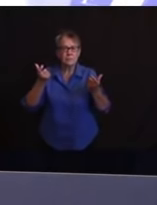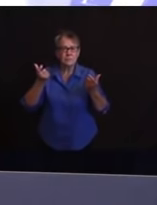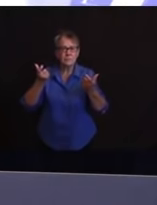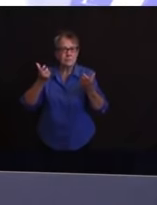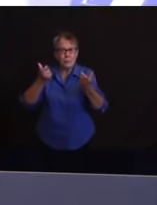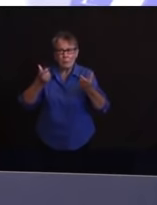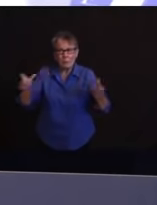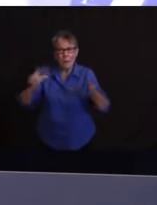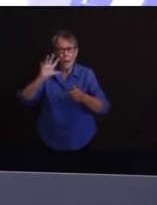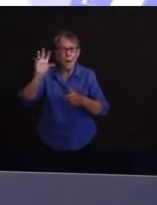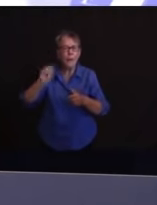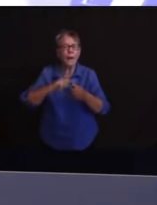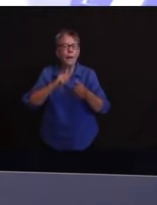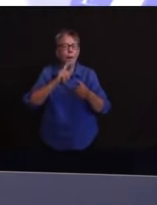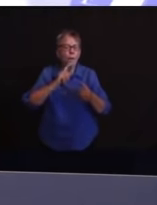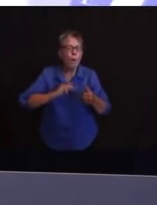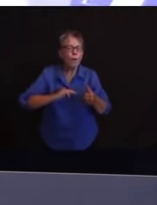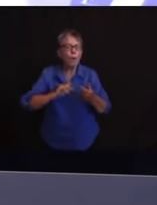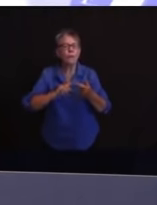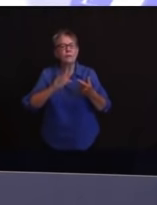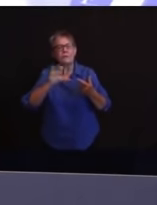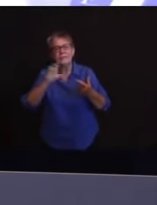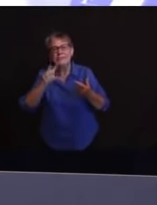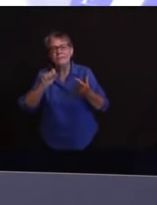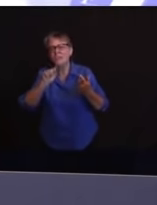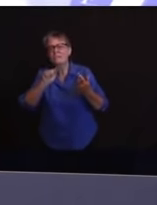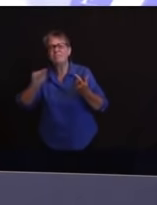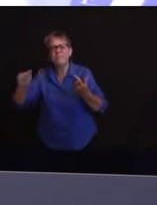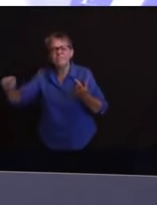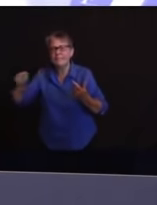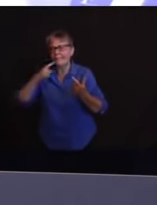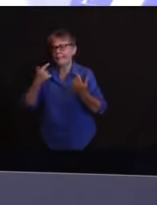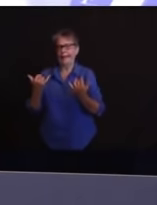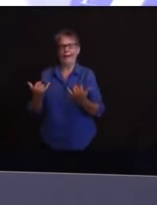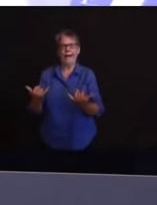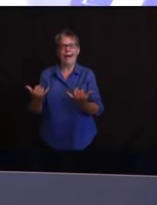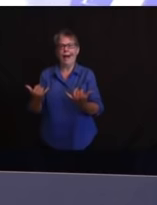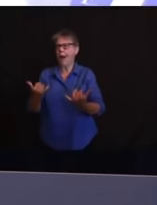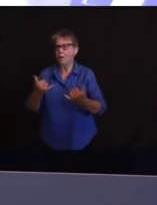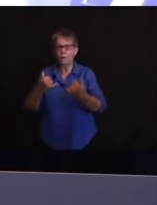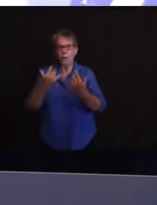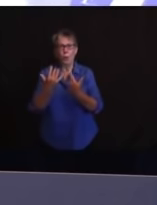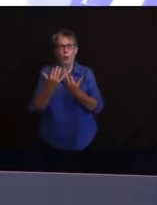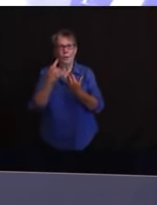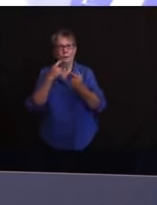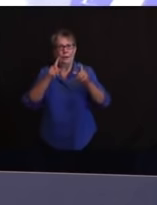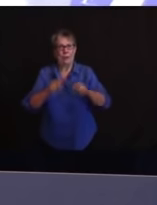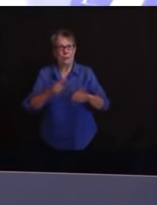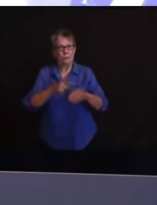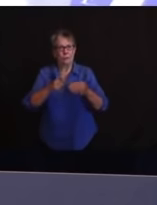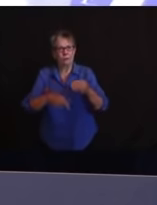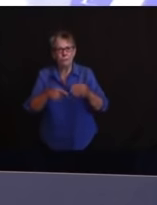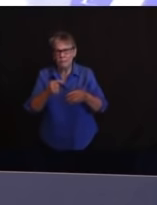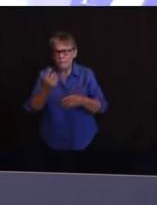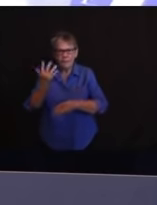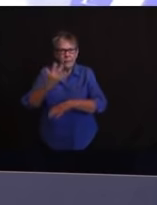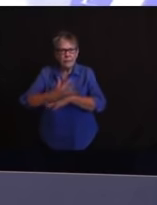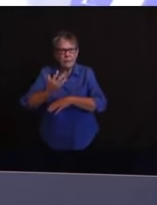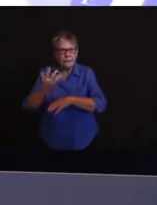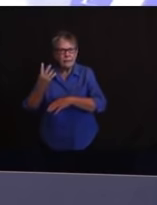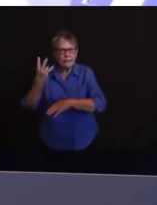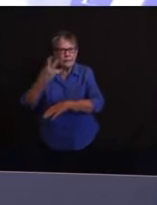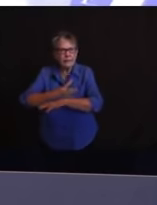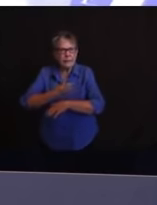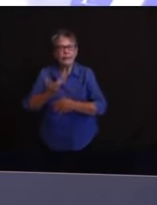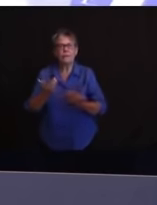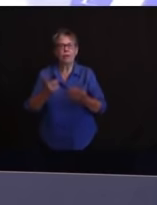Jersey, testing turnaround time has been steadily increasing for 3 weeks due to a national demand and a national supply